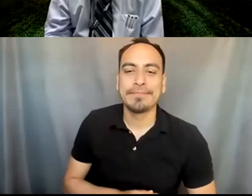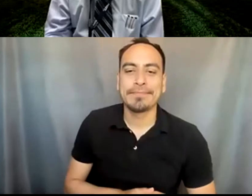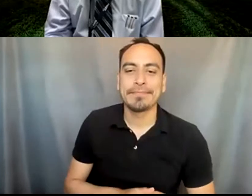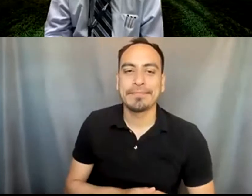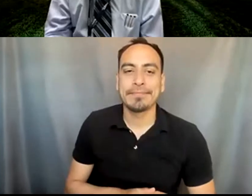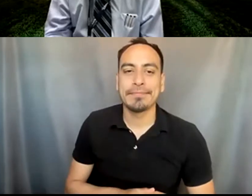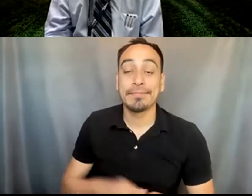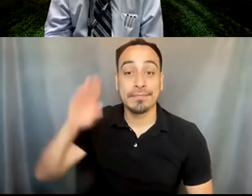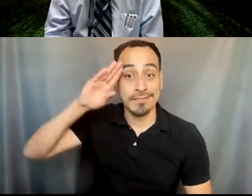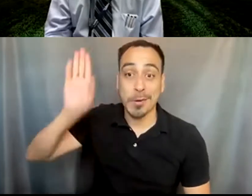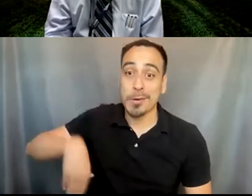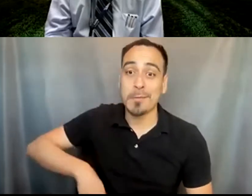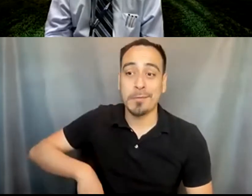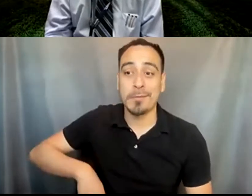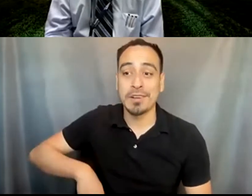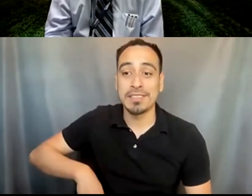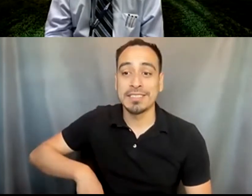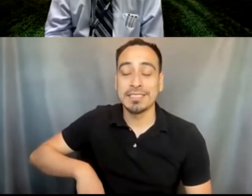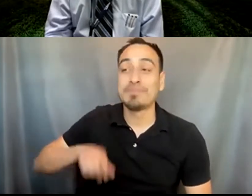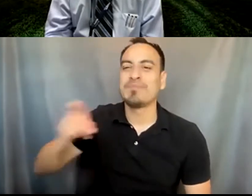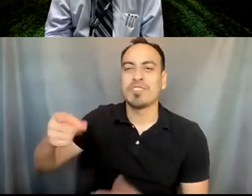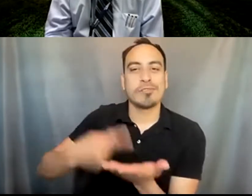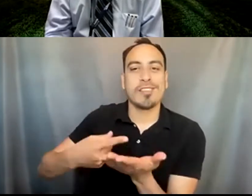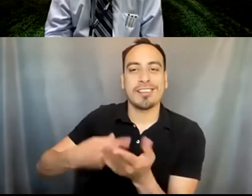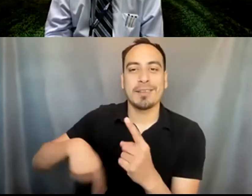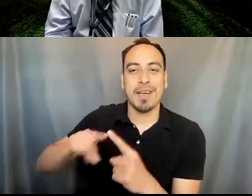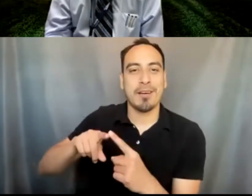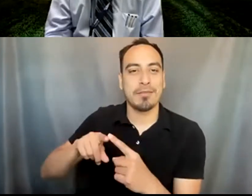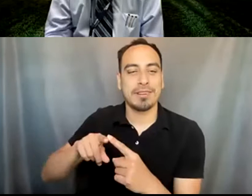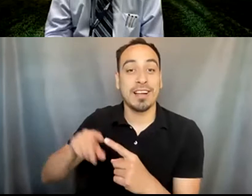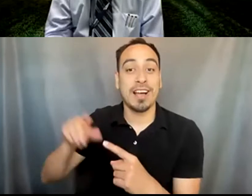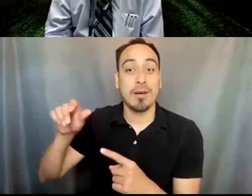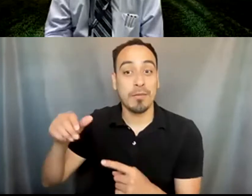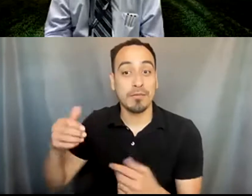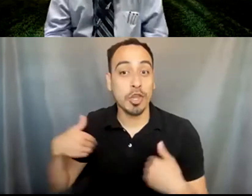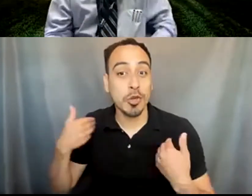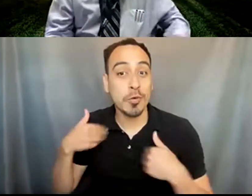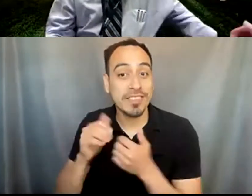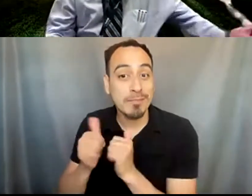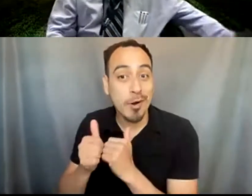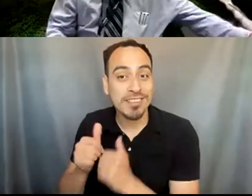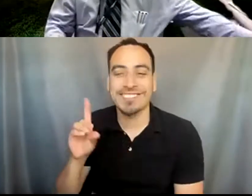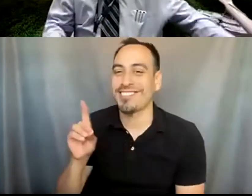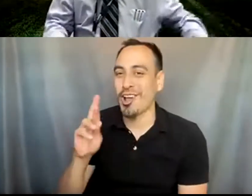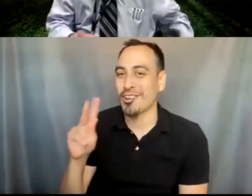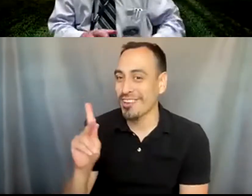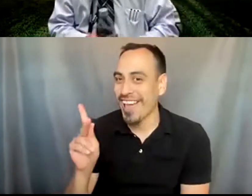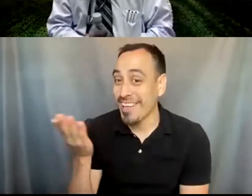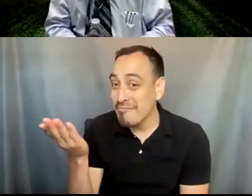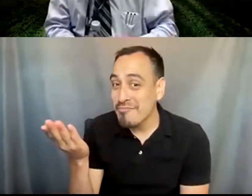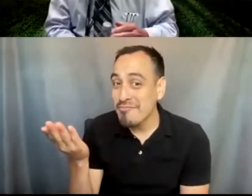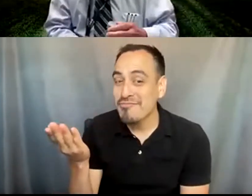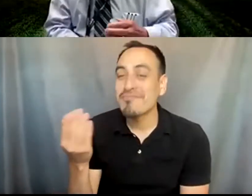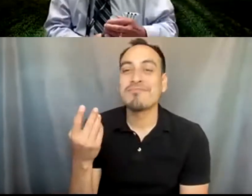the other one that you had talked about, Dr. K, was youth sports. So a community